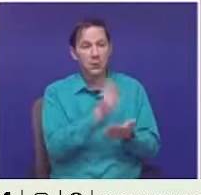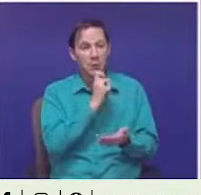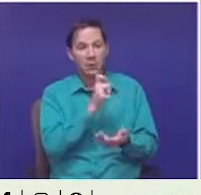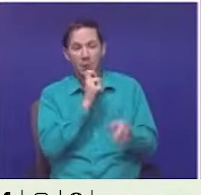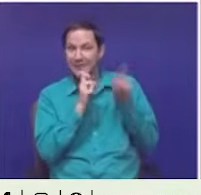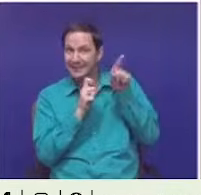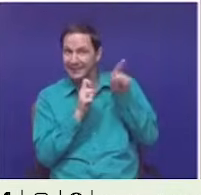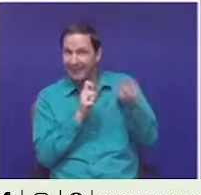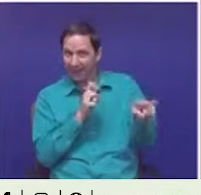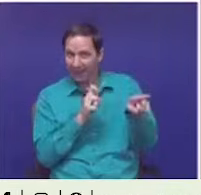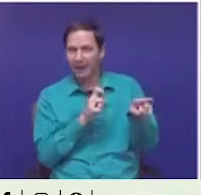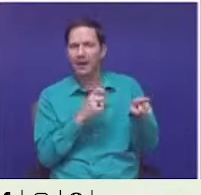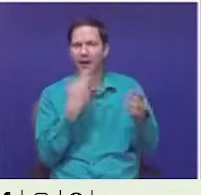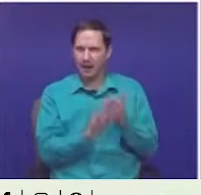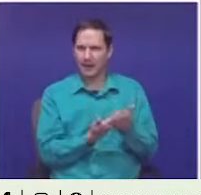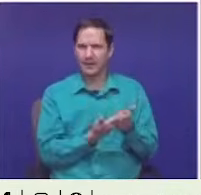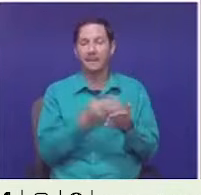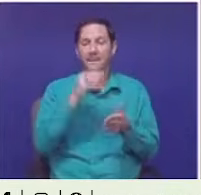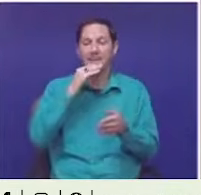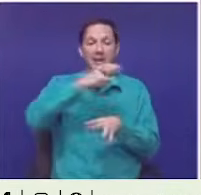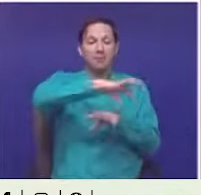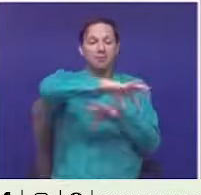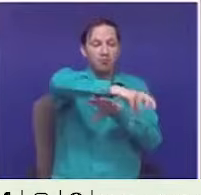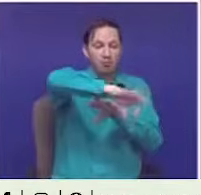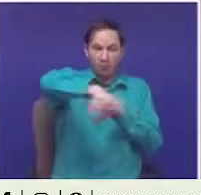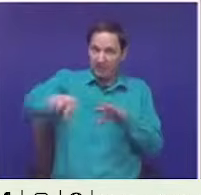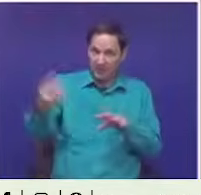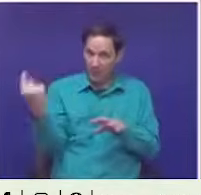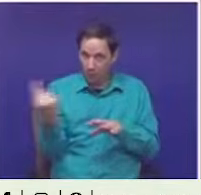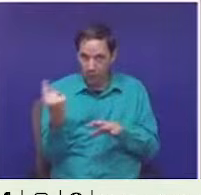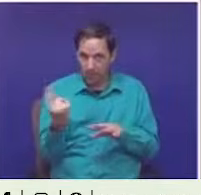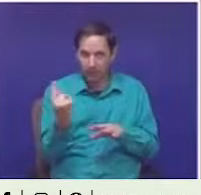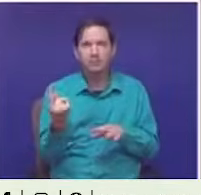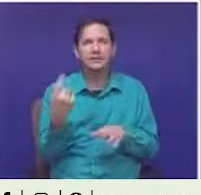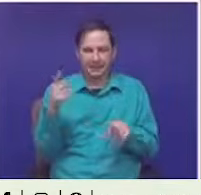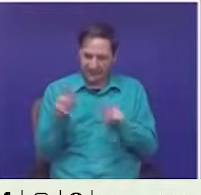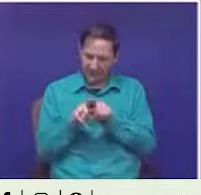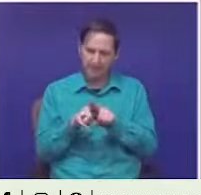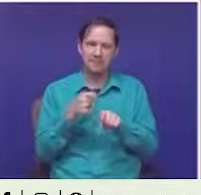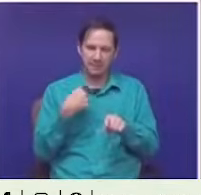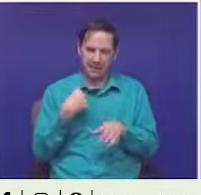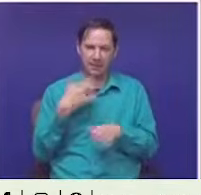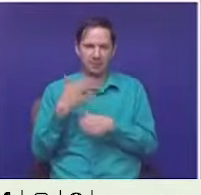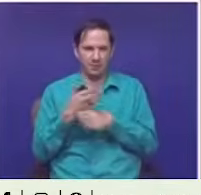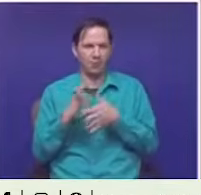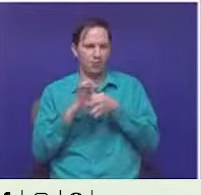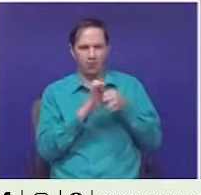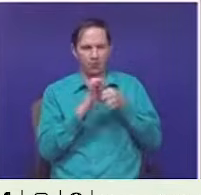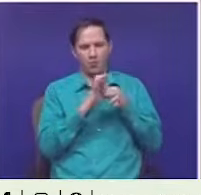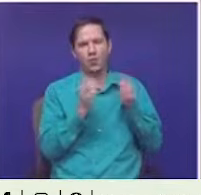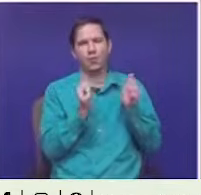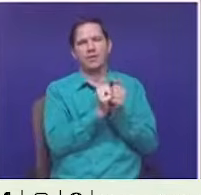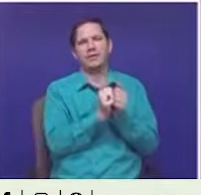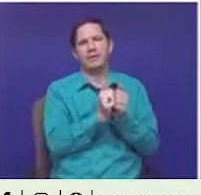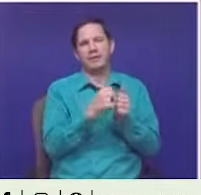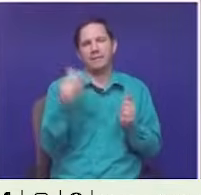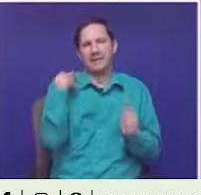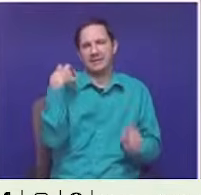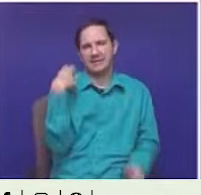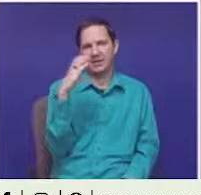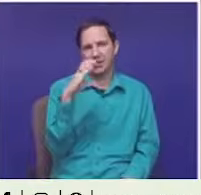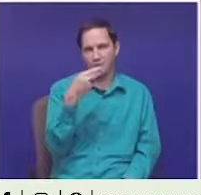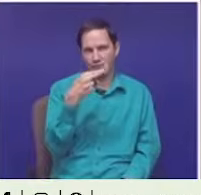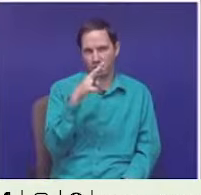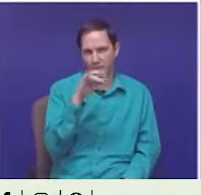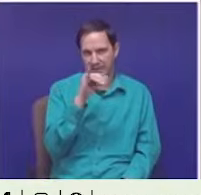that's why we're not saying it's not only the provinces that must work together. Minister Creasy and I should work together to see how she can use some